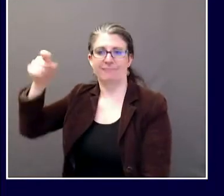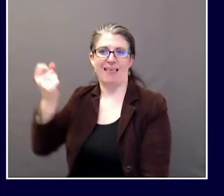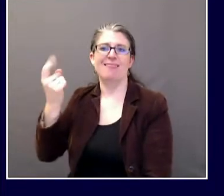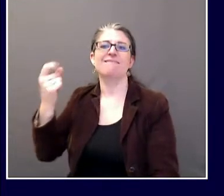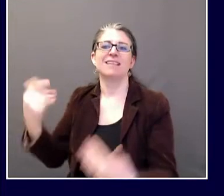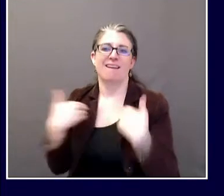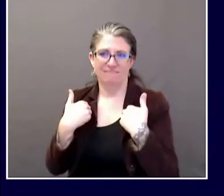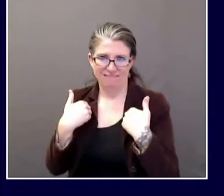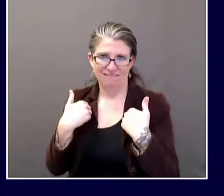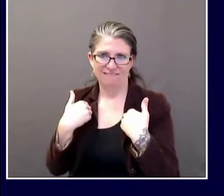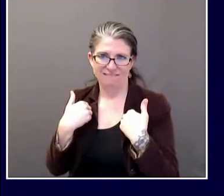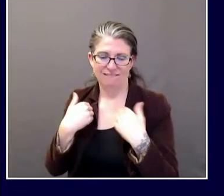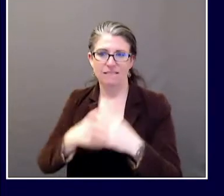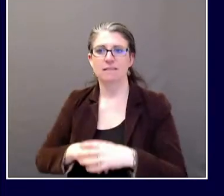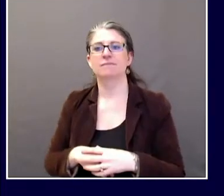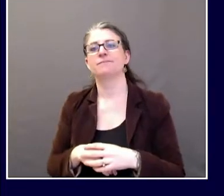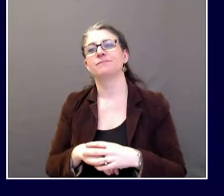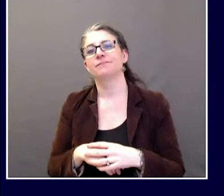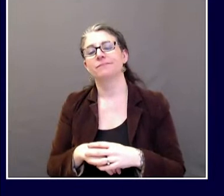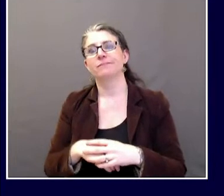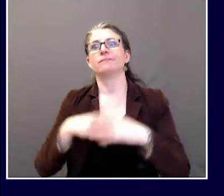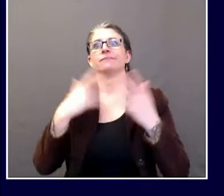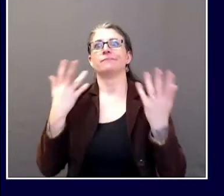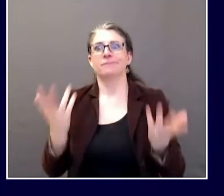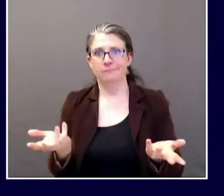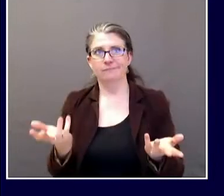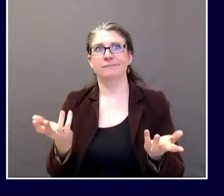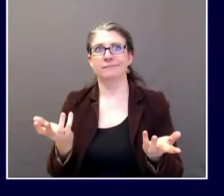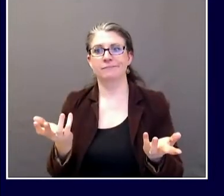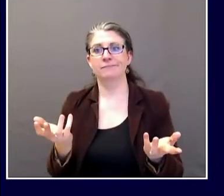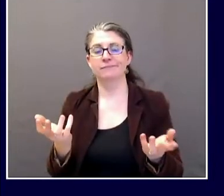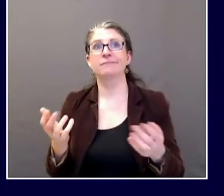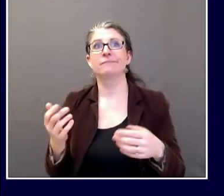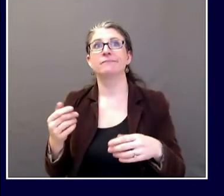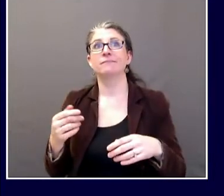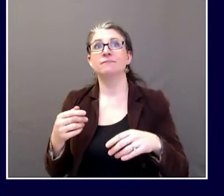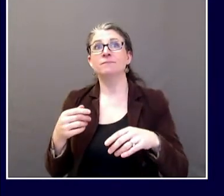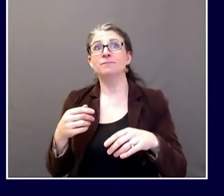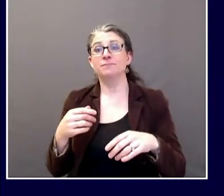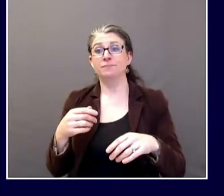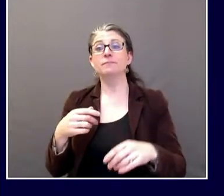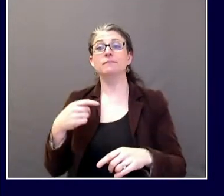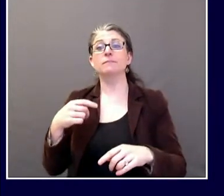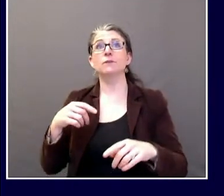of Maine, all partners across the state, had administered a cumulative